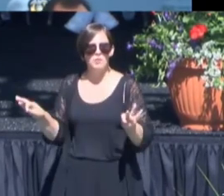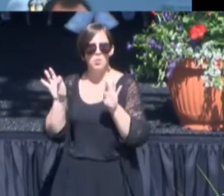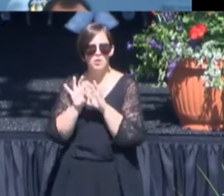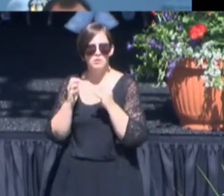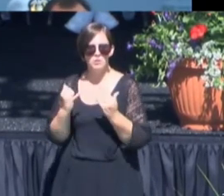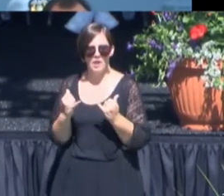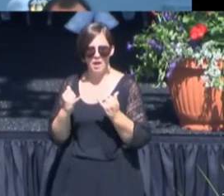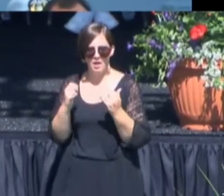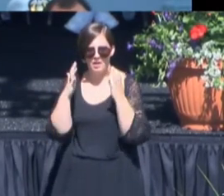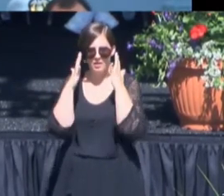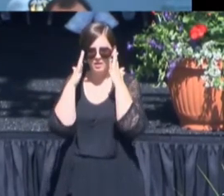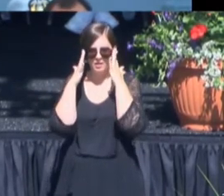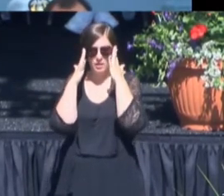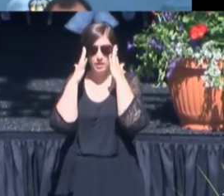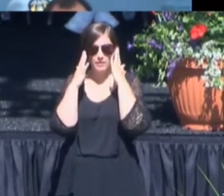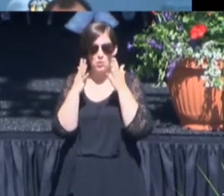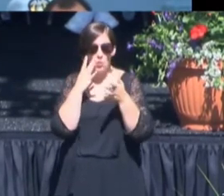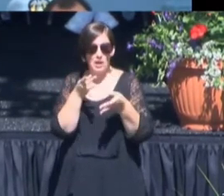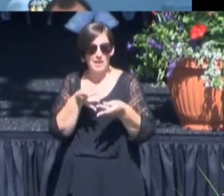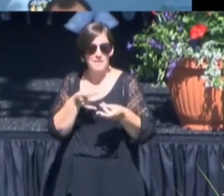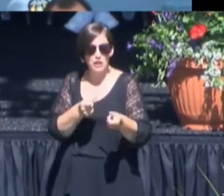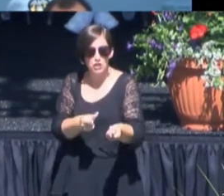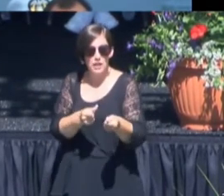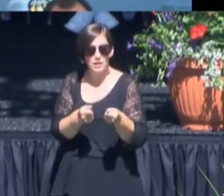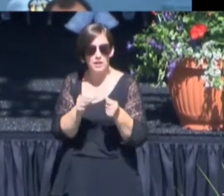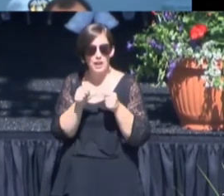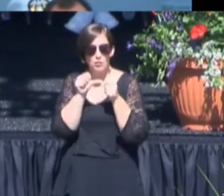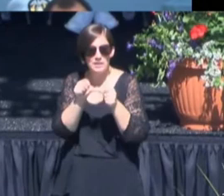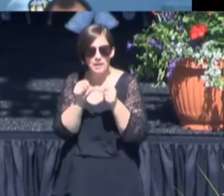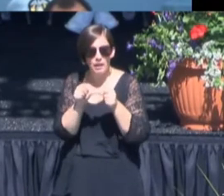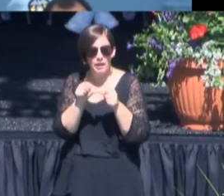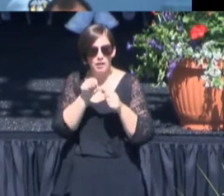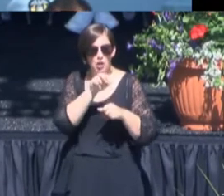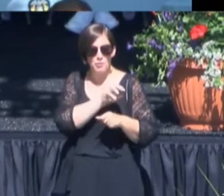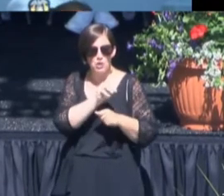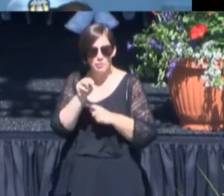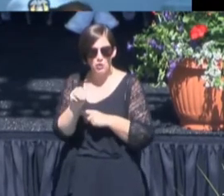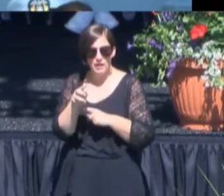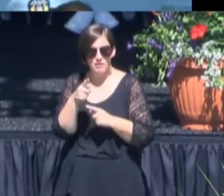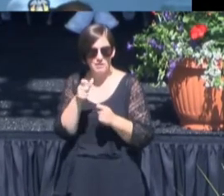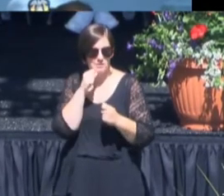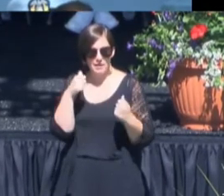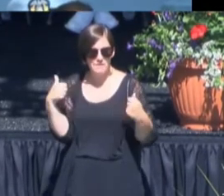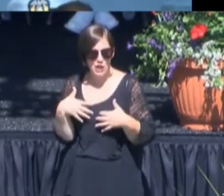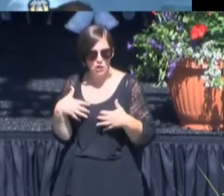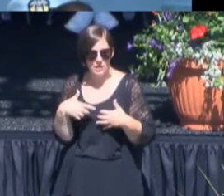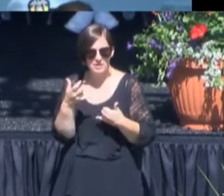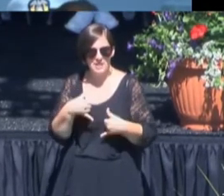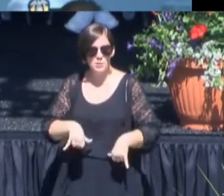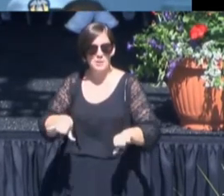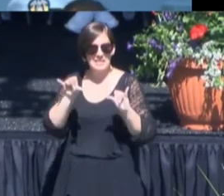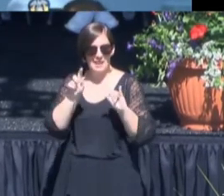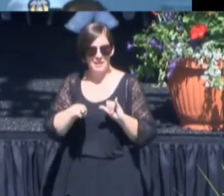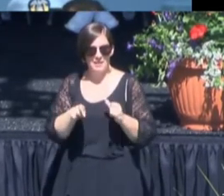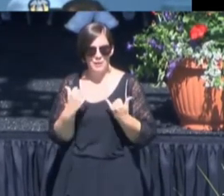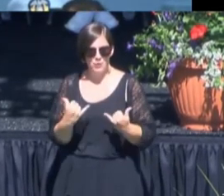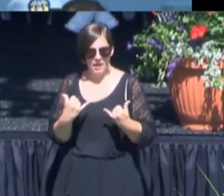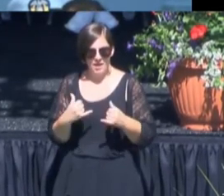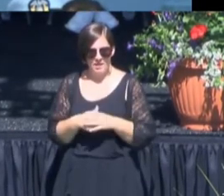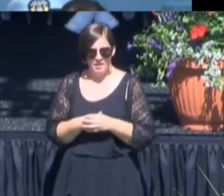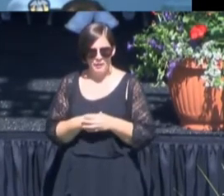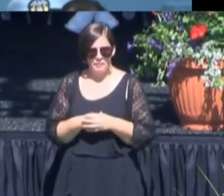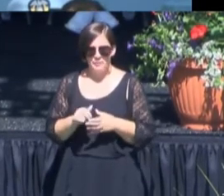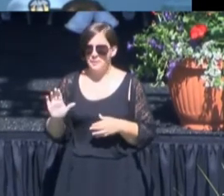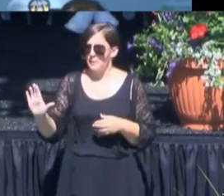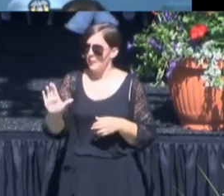nature of an efficient and a resilient merchant marine that is fearless, and that is what we still need today.